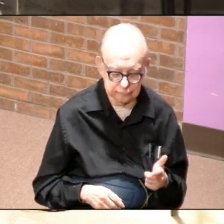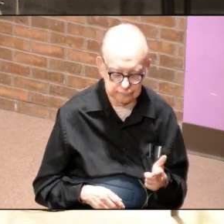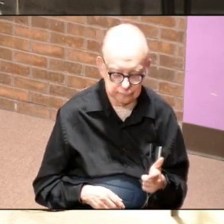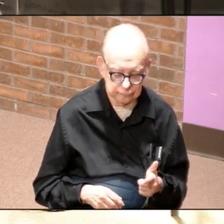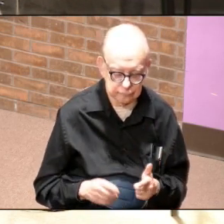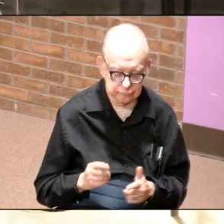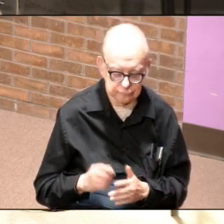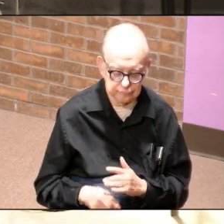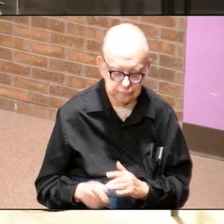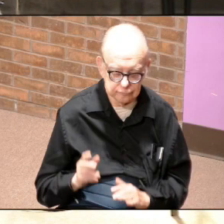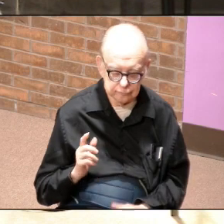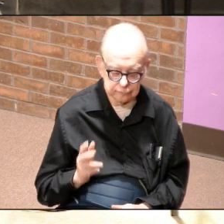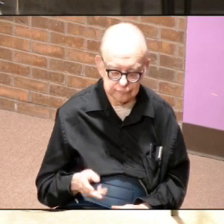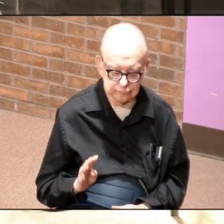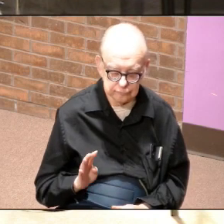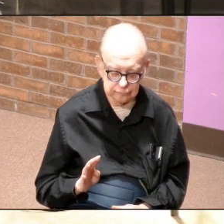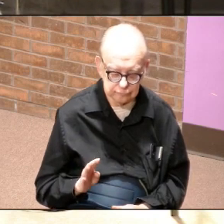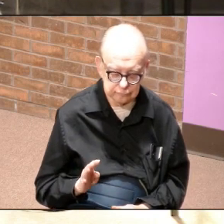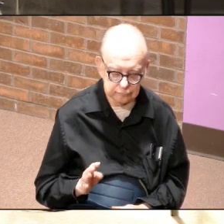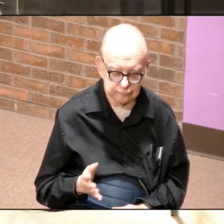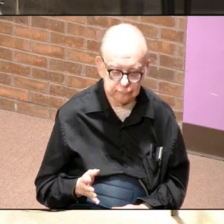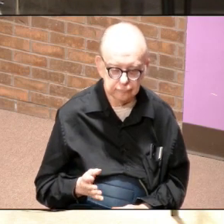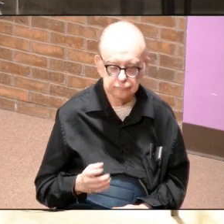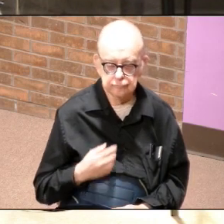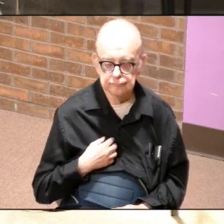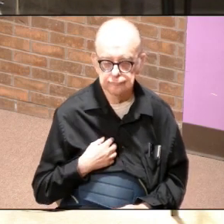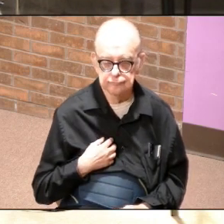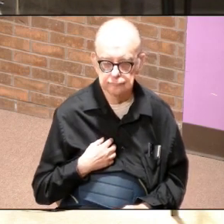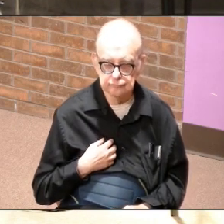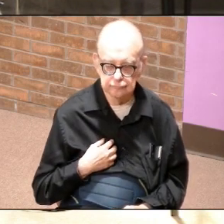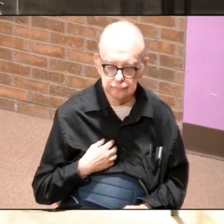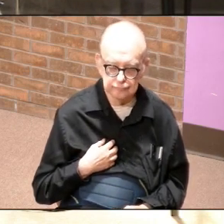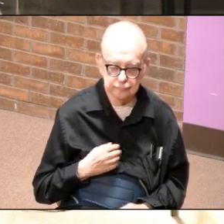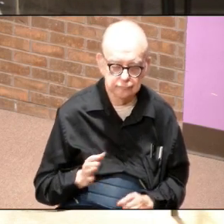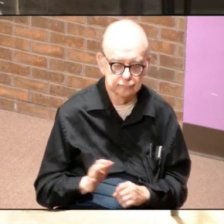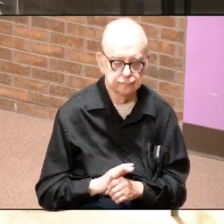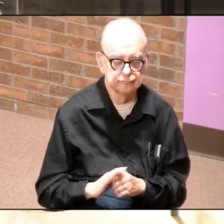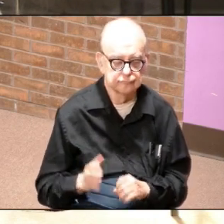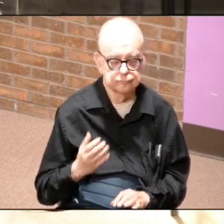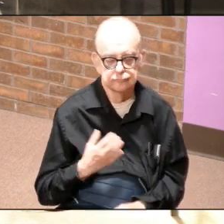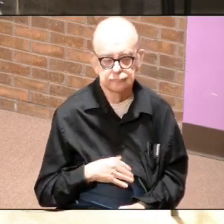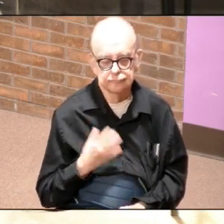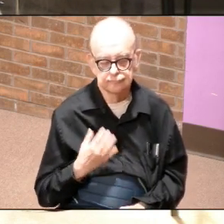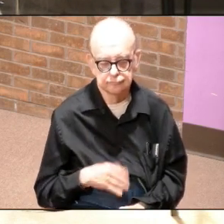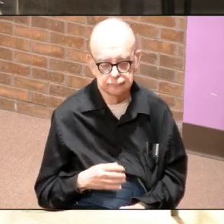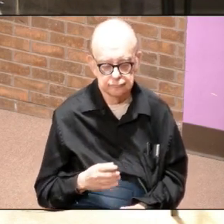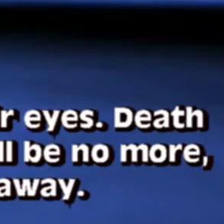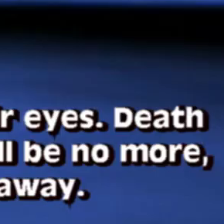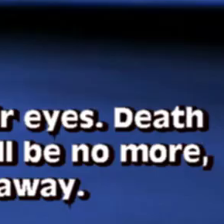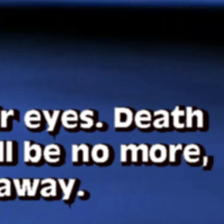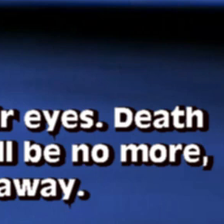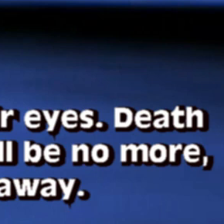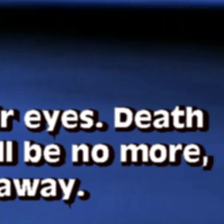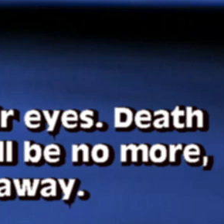4, there's something that to me is absolutely awesome. And here's what it